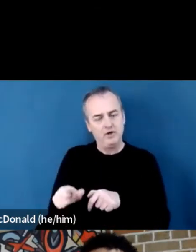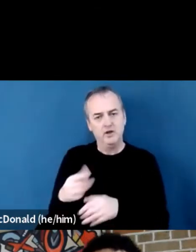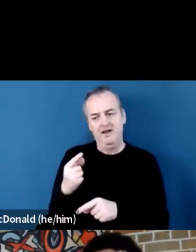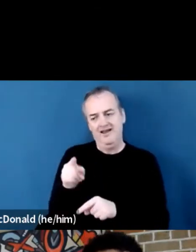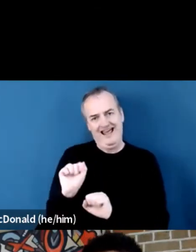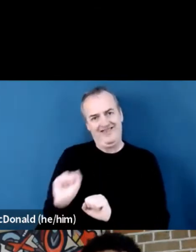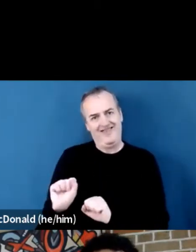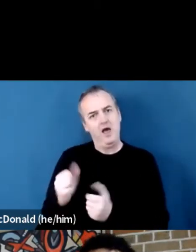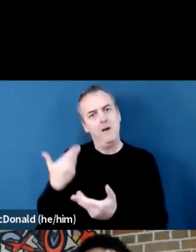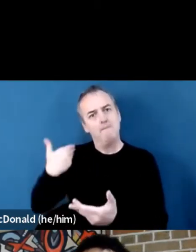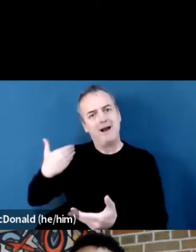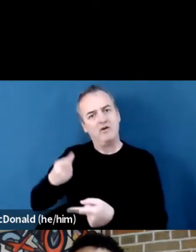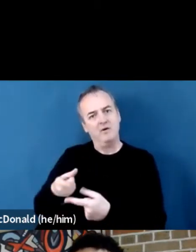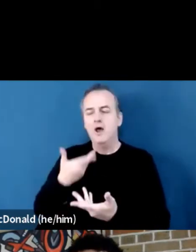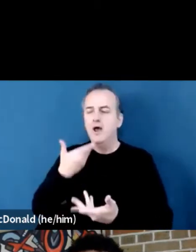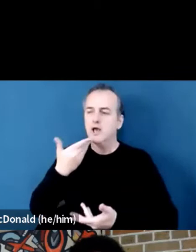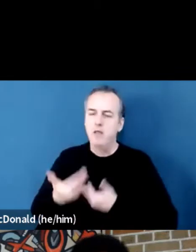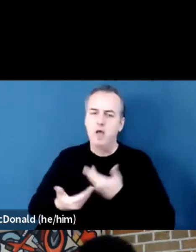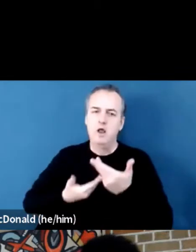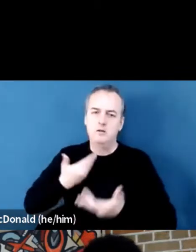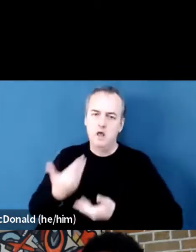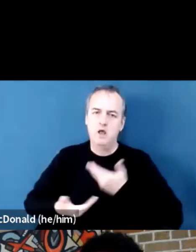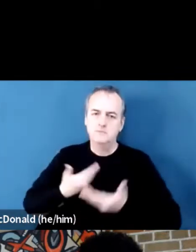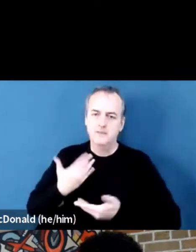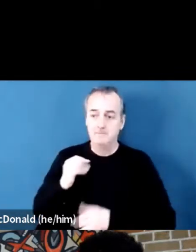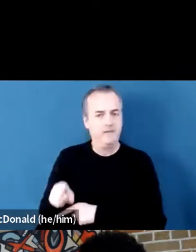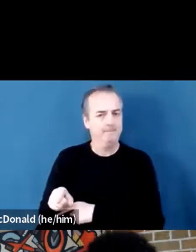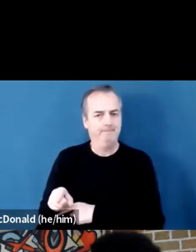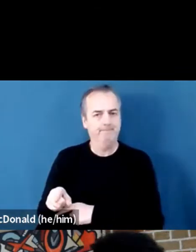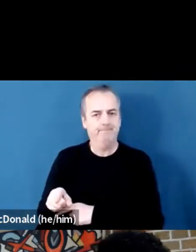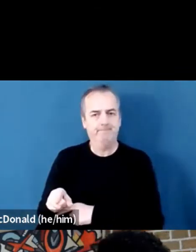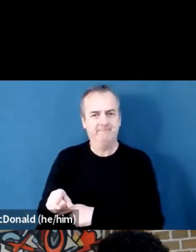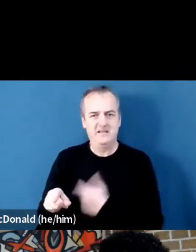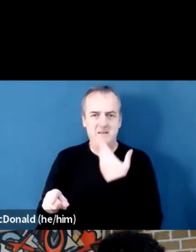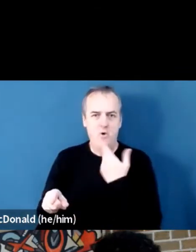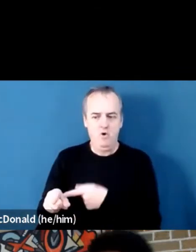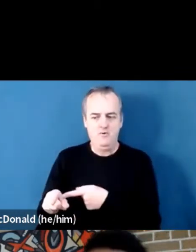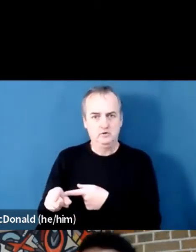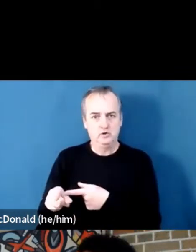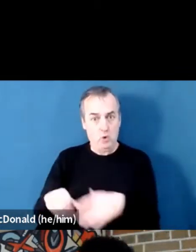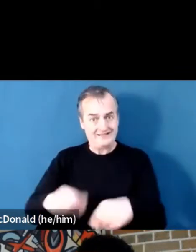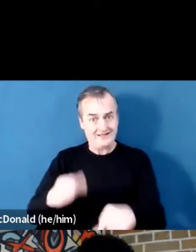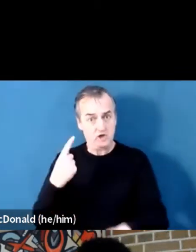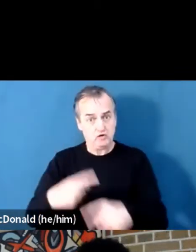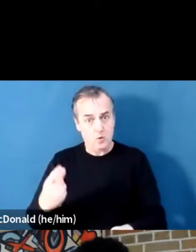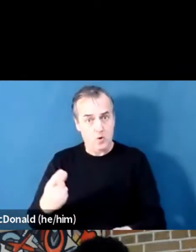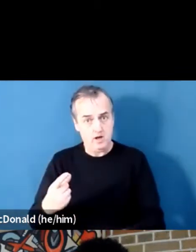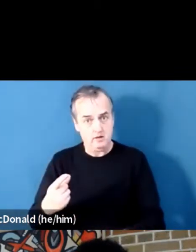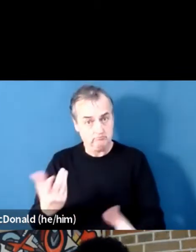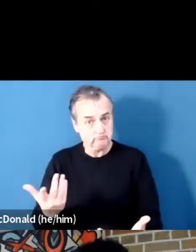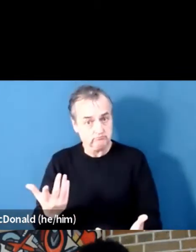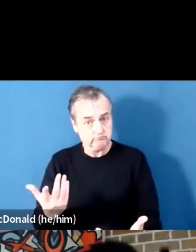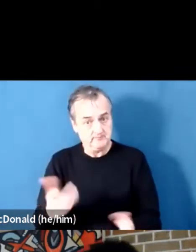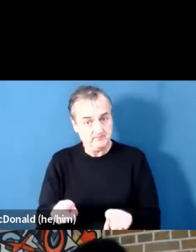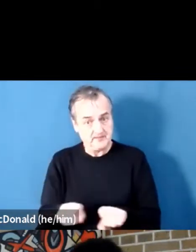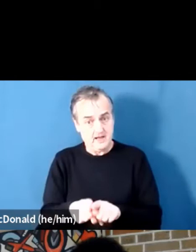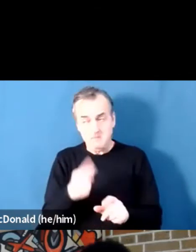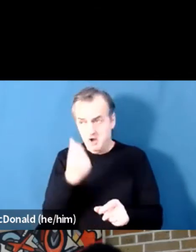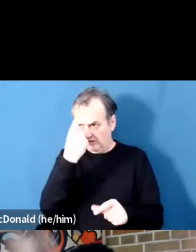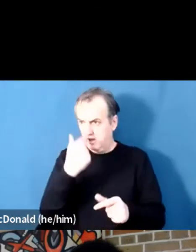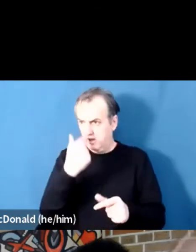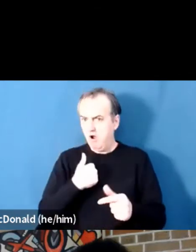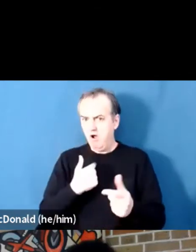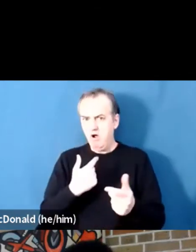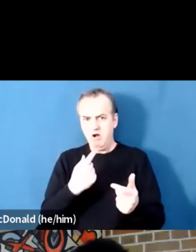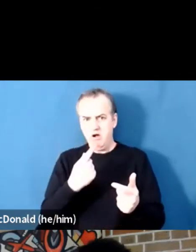metaphor for that in your story and try and make, yeah, that's where the drama starts. What I realize is like, yeah, oh yeah, it's great.